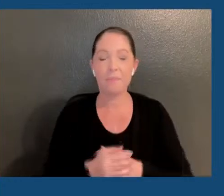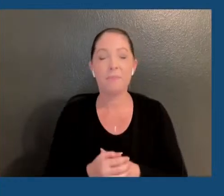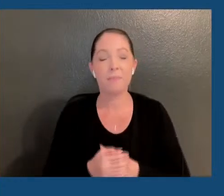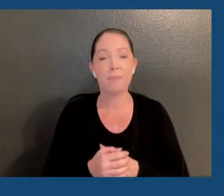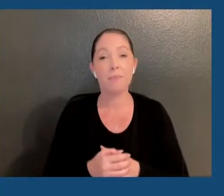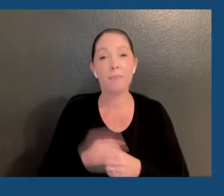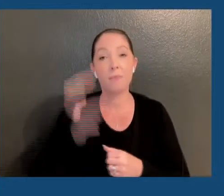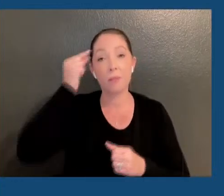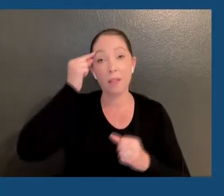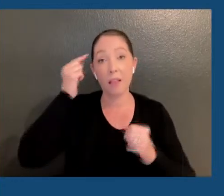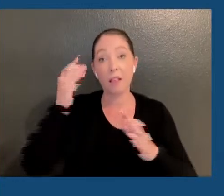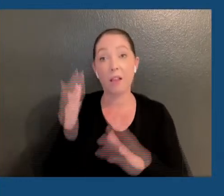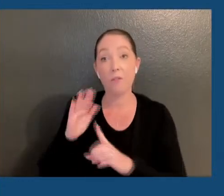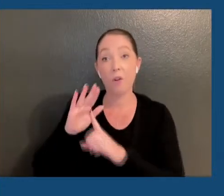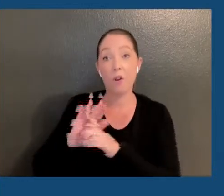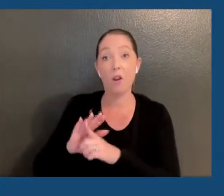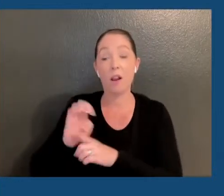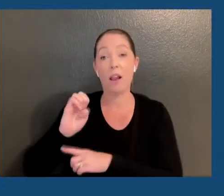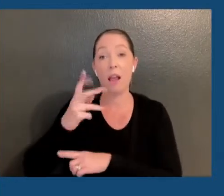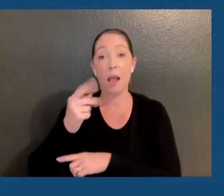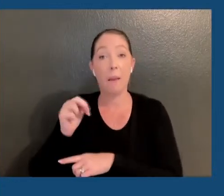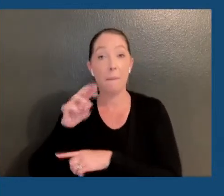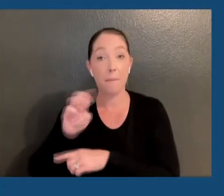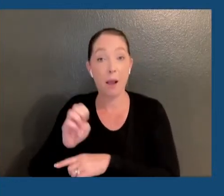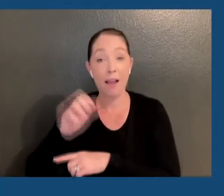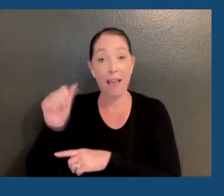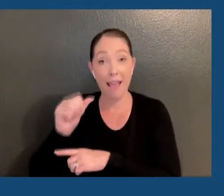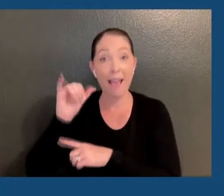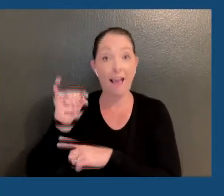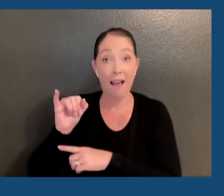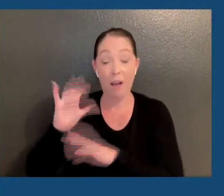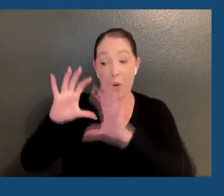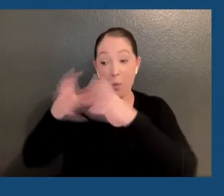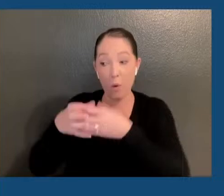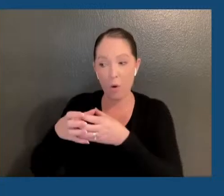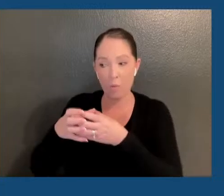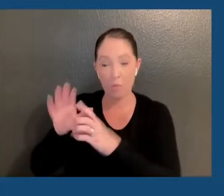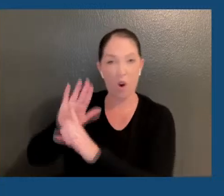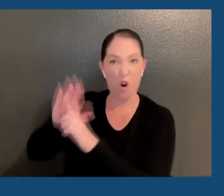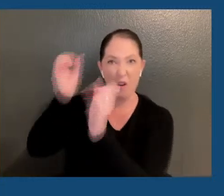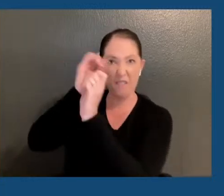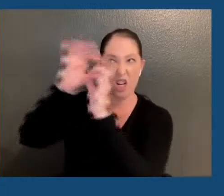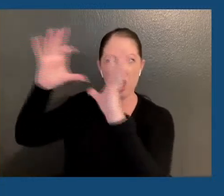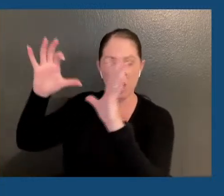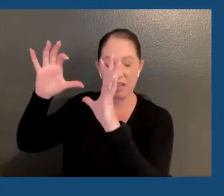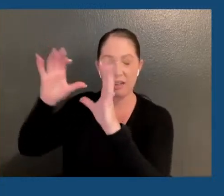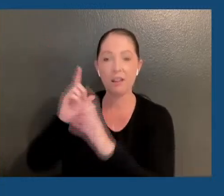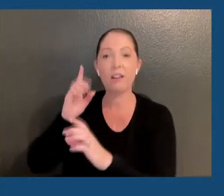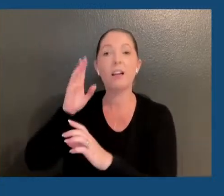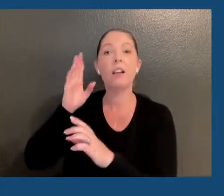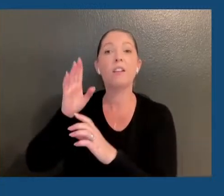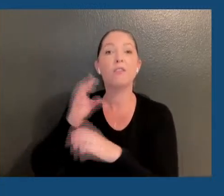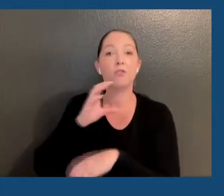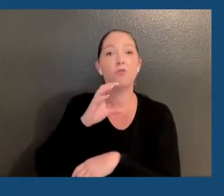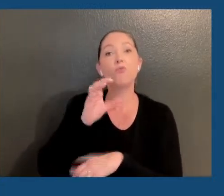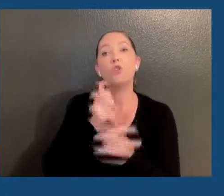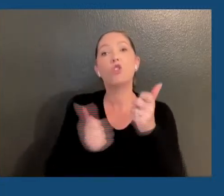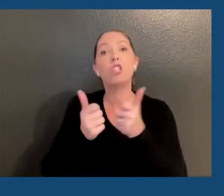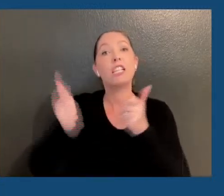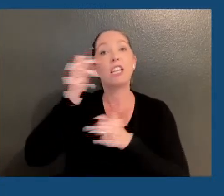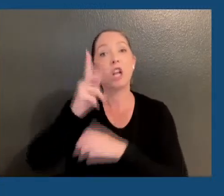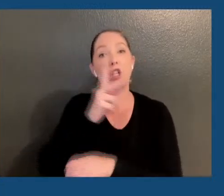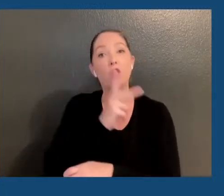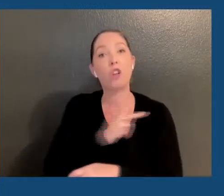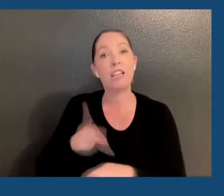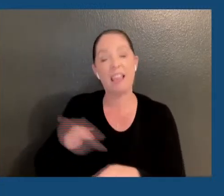Empire AI Consortium, which was envisioned by Kathy Hochul and strongly supported by Chancellor King, is